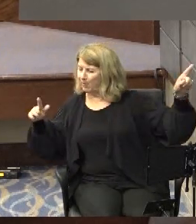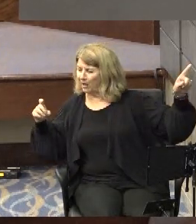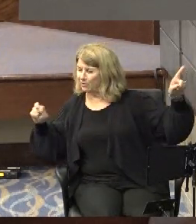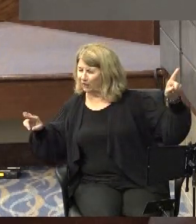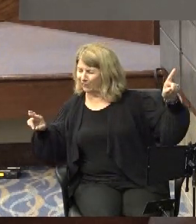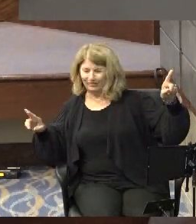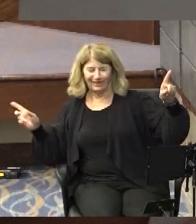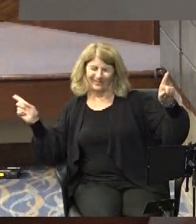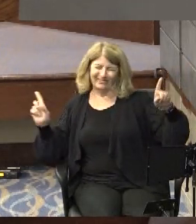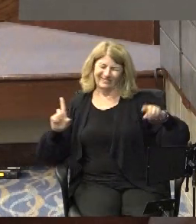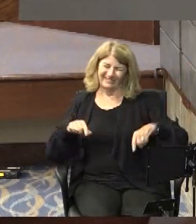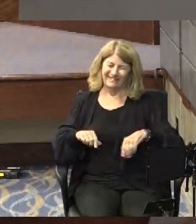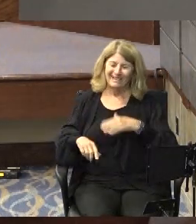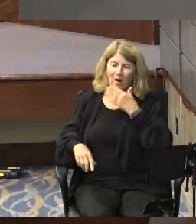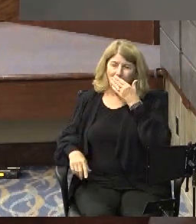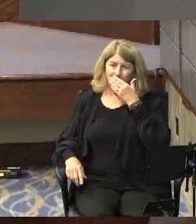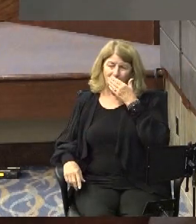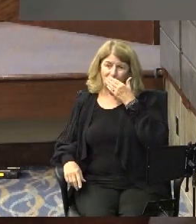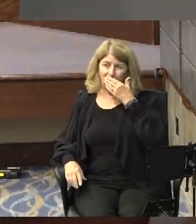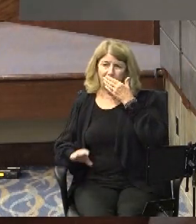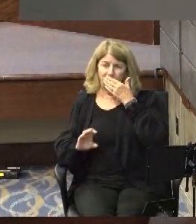there.